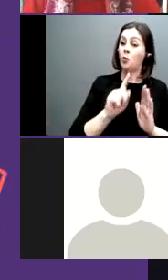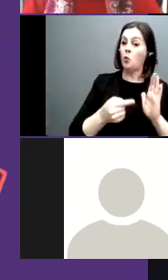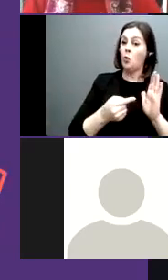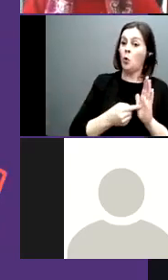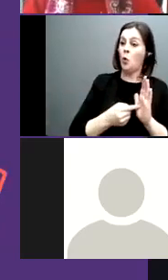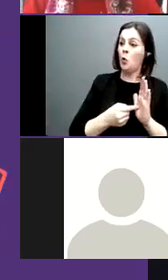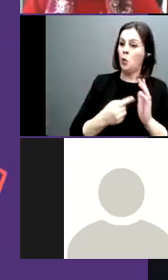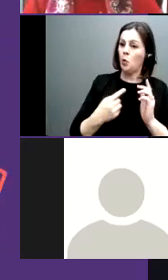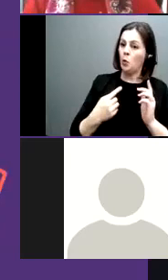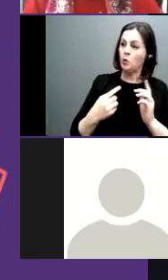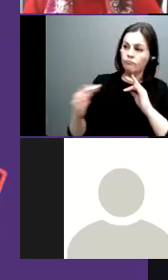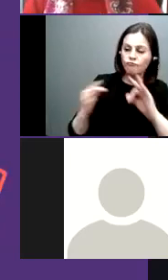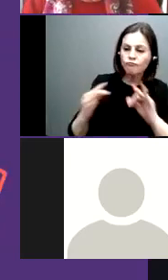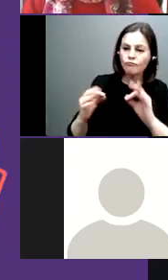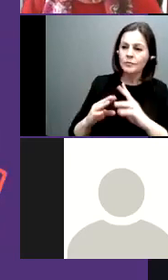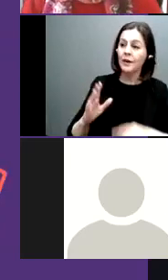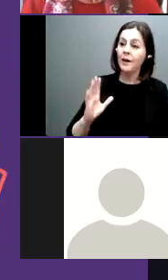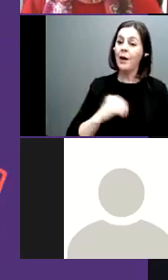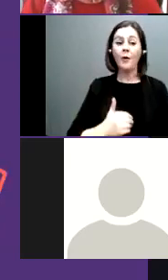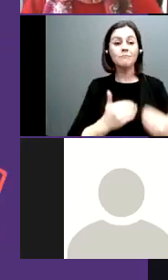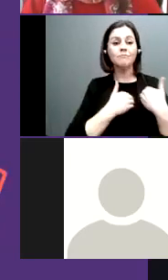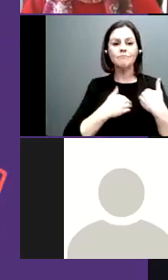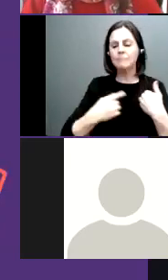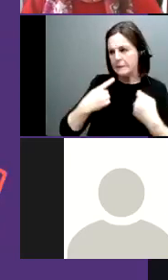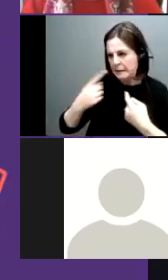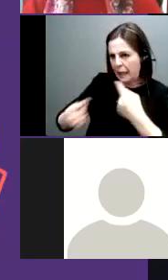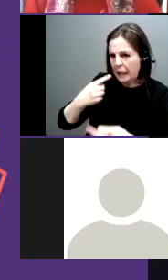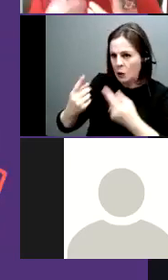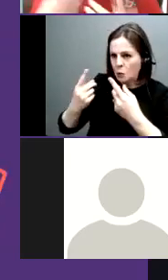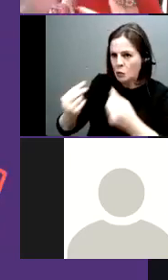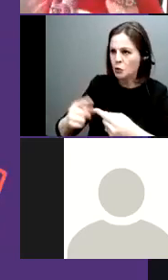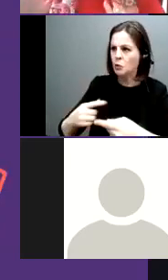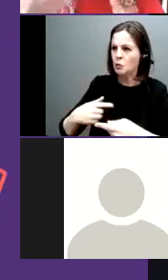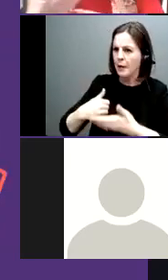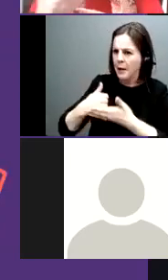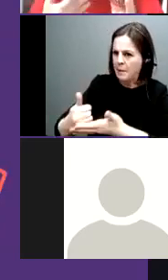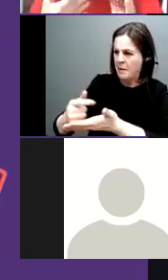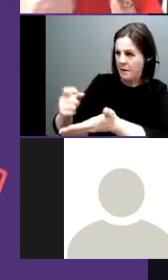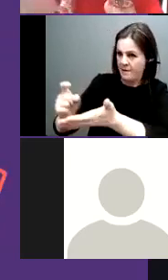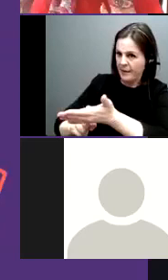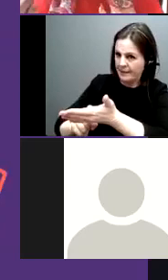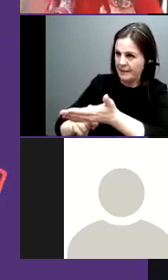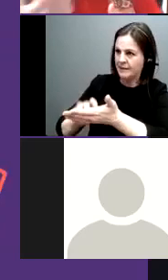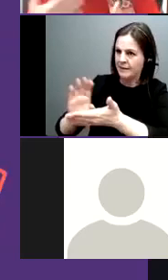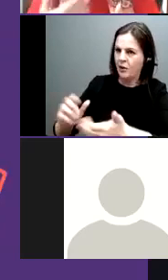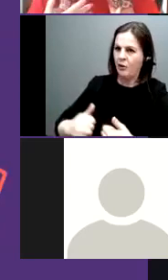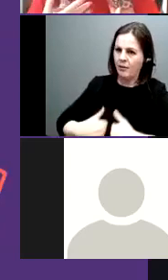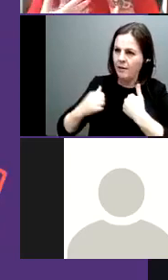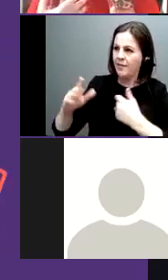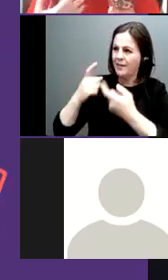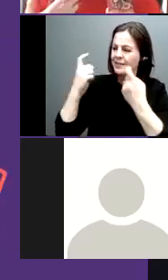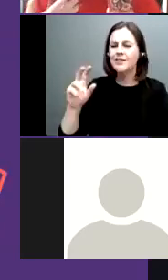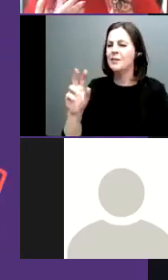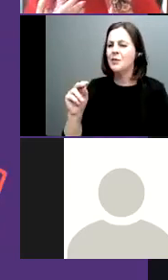It's not to necessarily fix things, but we're there sort of as a support and as a